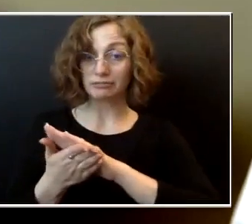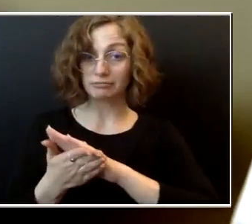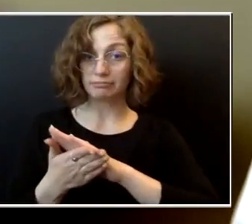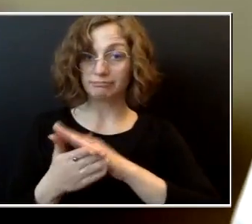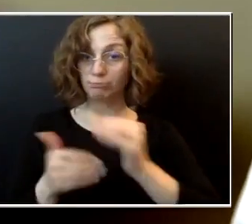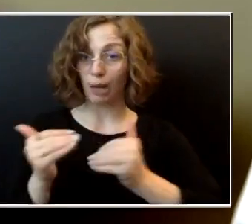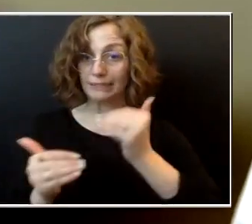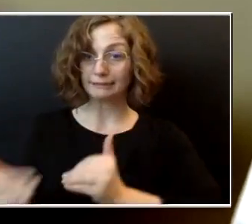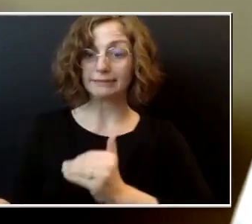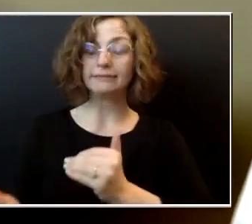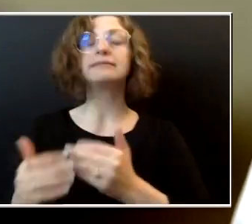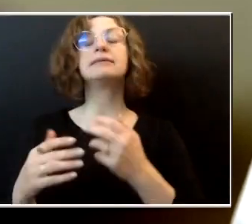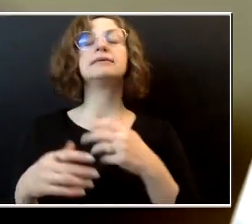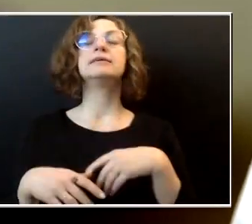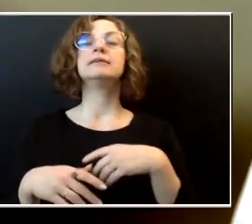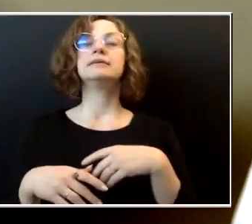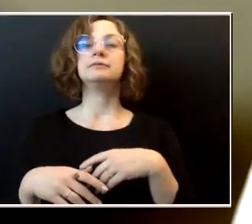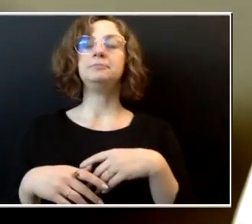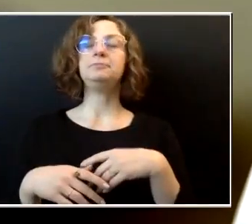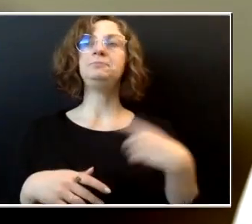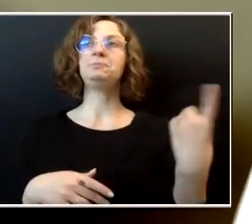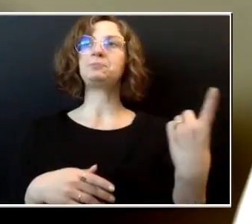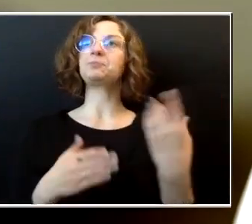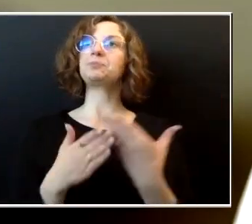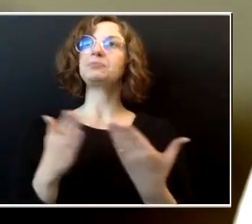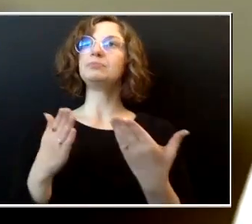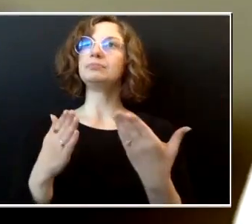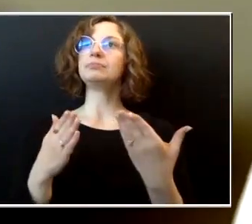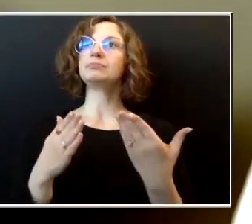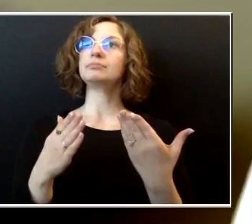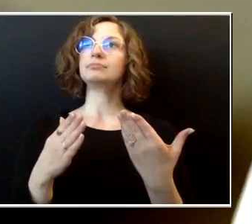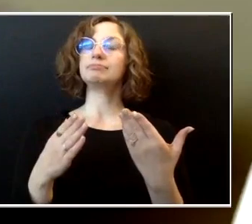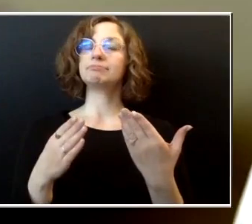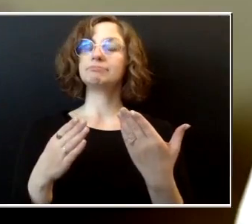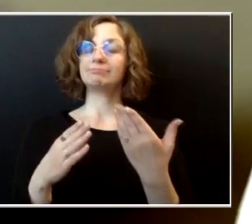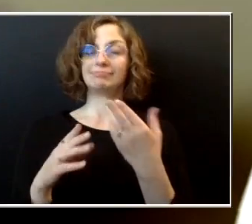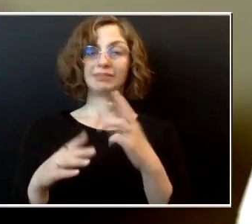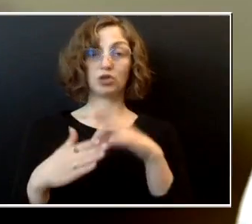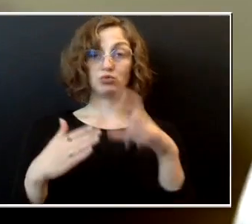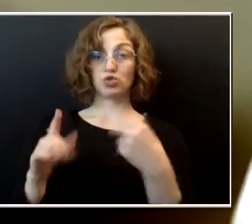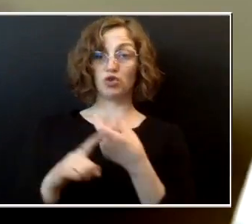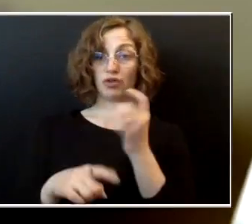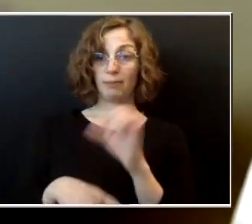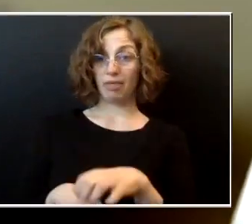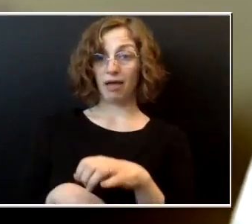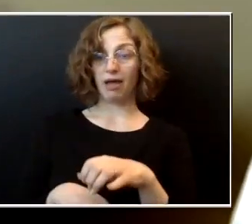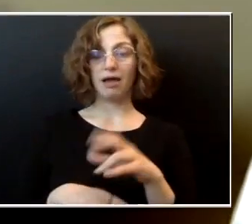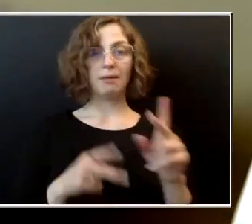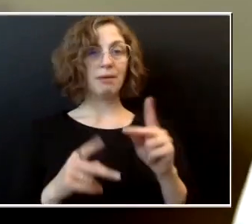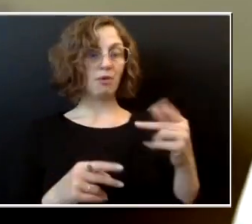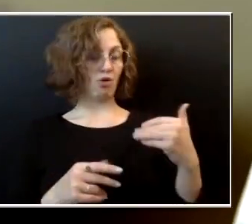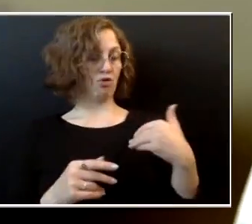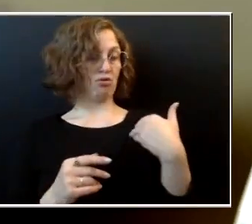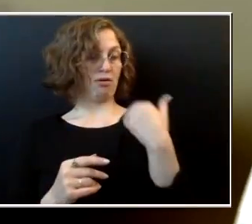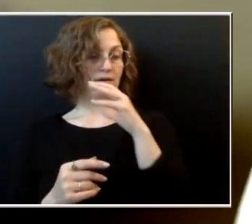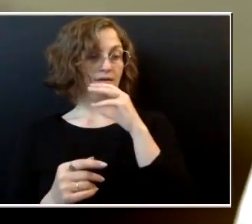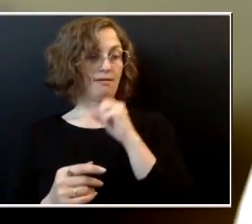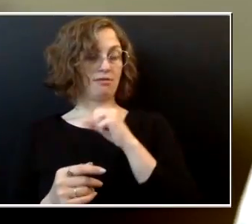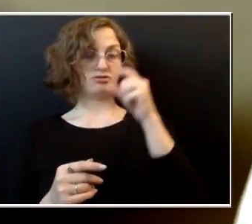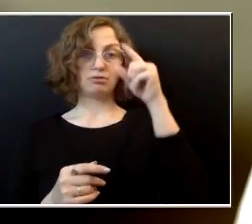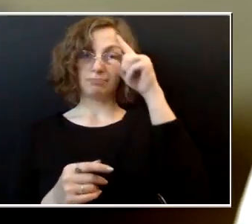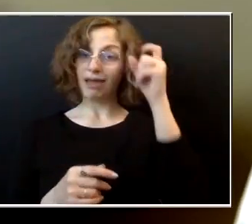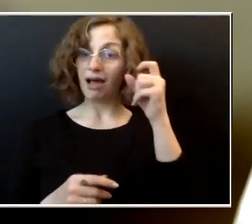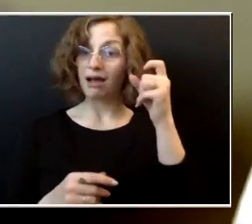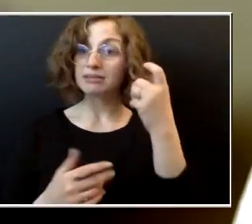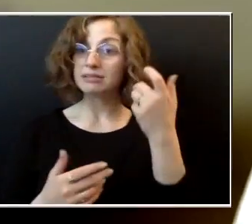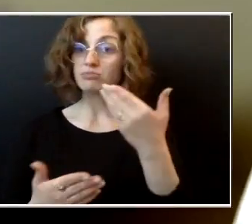that people at the young age then, because sanitation was so good, were no longer exposed to polio. And